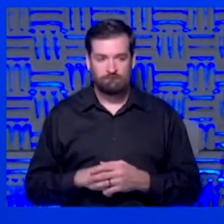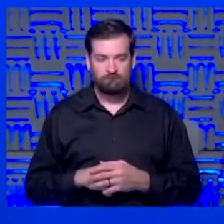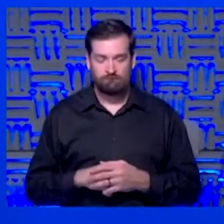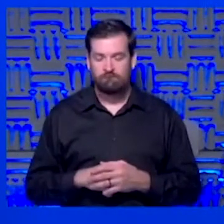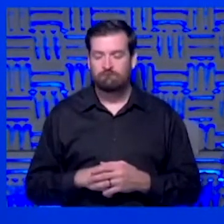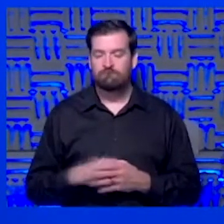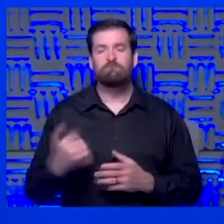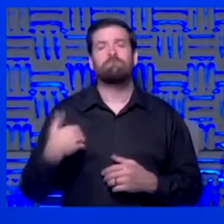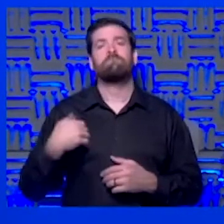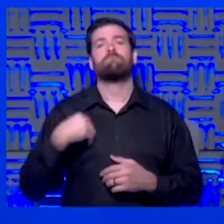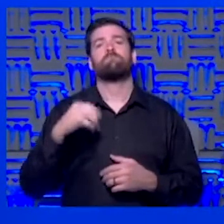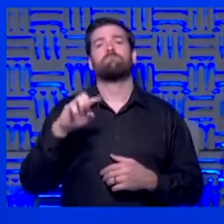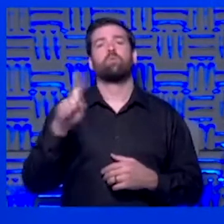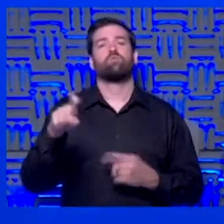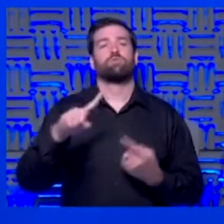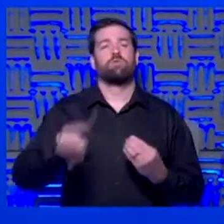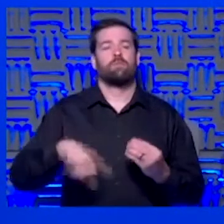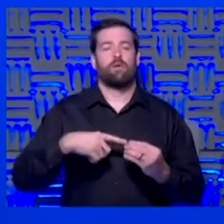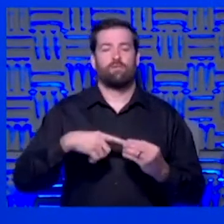have a question about